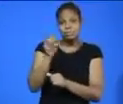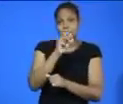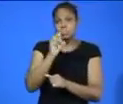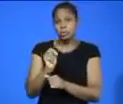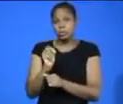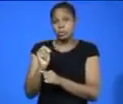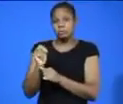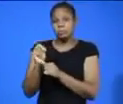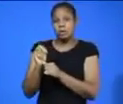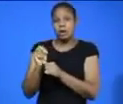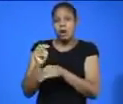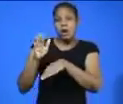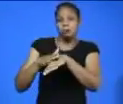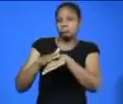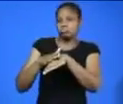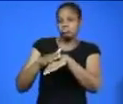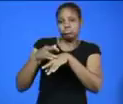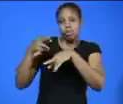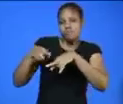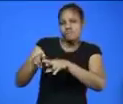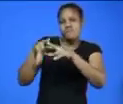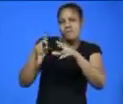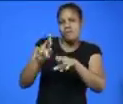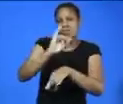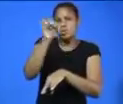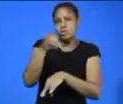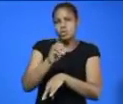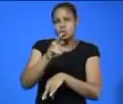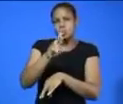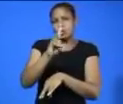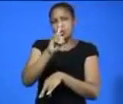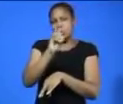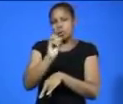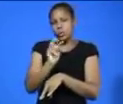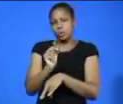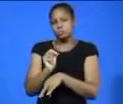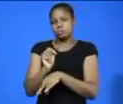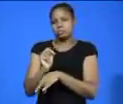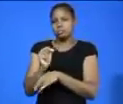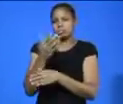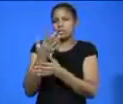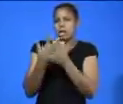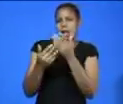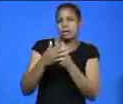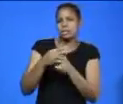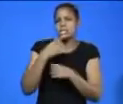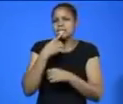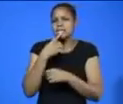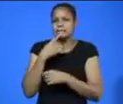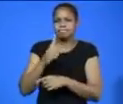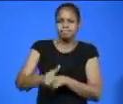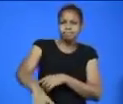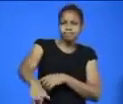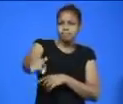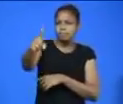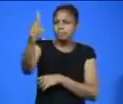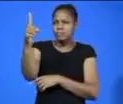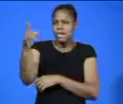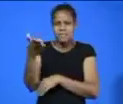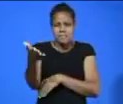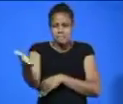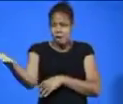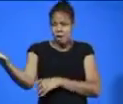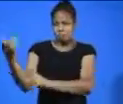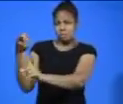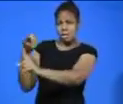Jordan raised his index finger with an outstretched right hand and said, there he is, the Lamb of